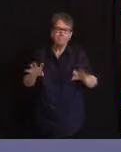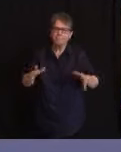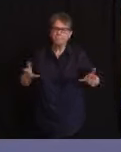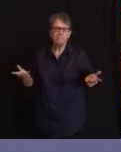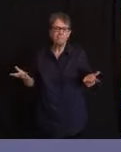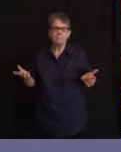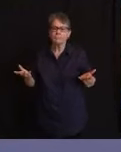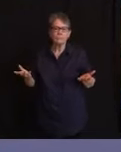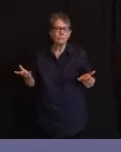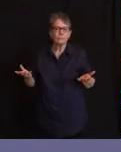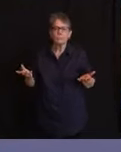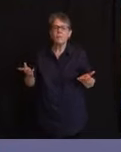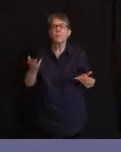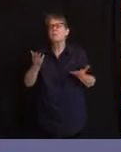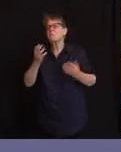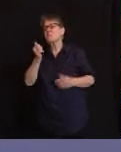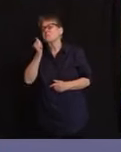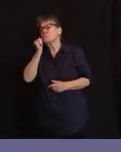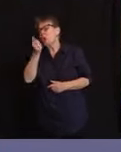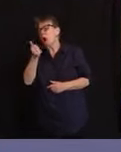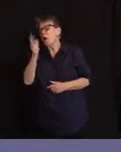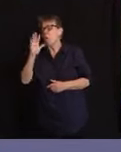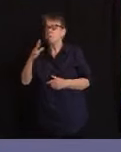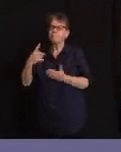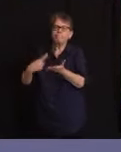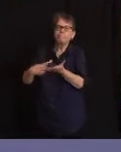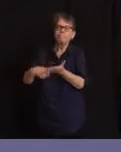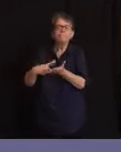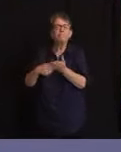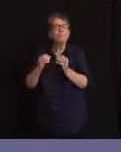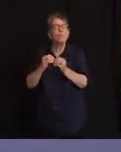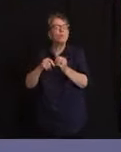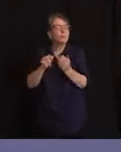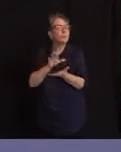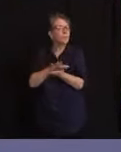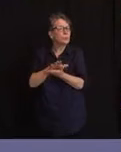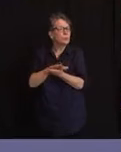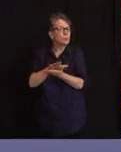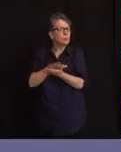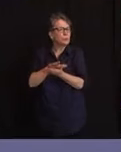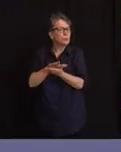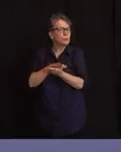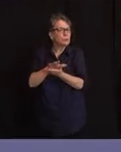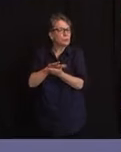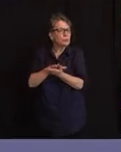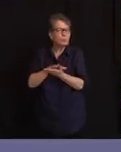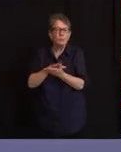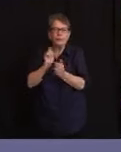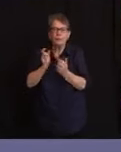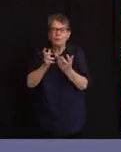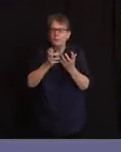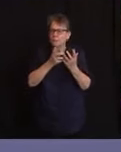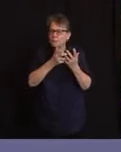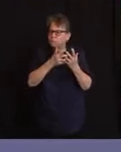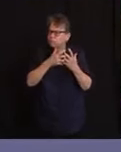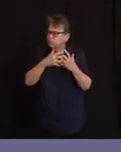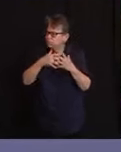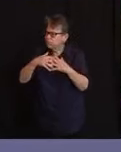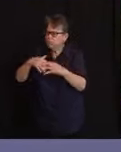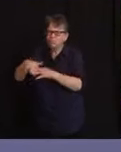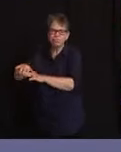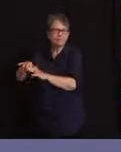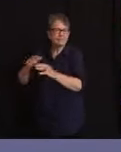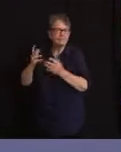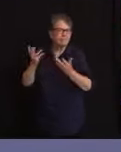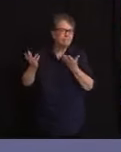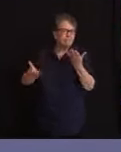We're trying to figure all that out. I would love nothing more than I just don't see, I mean, I'd take my cues